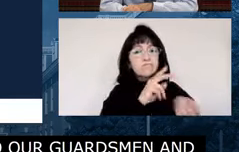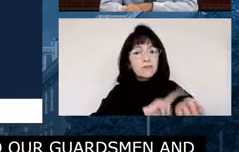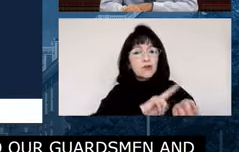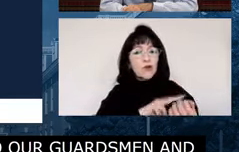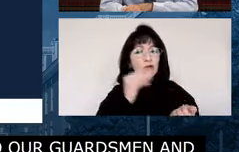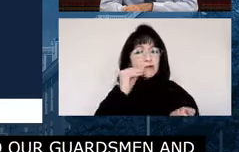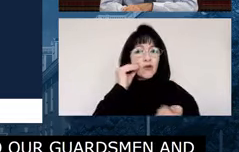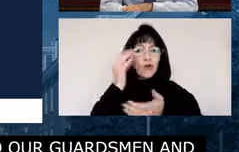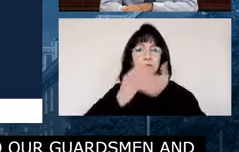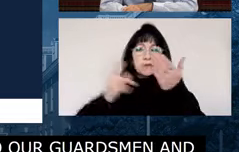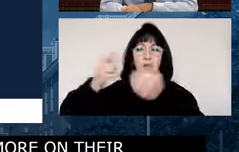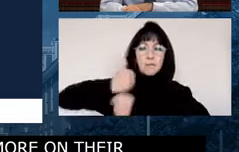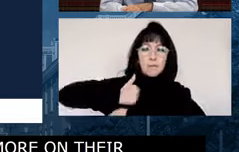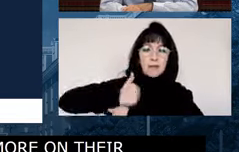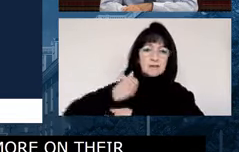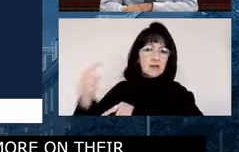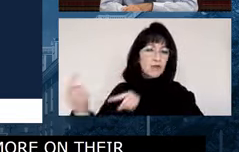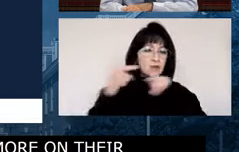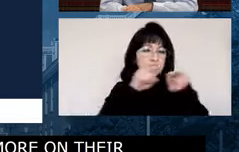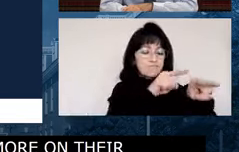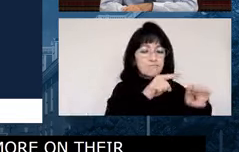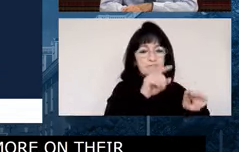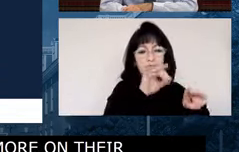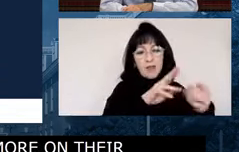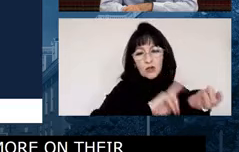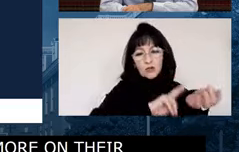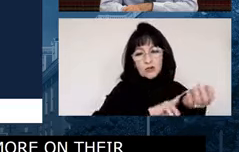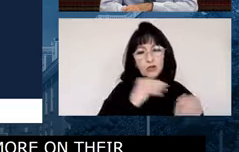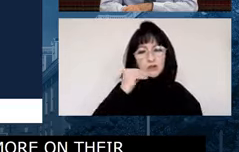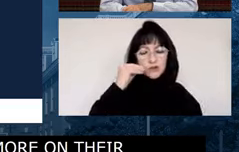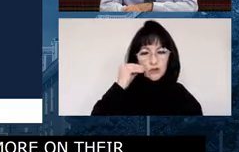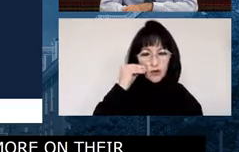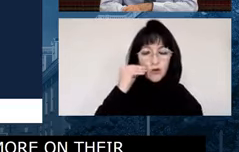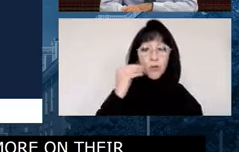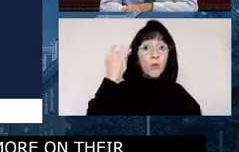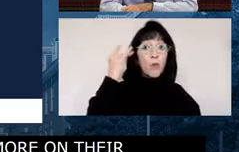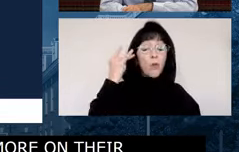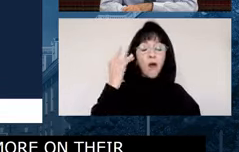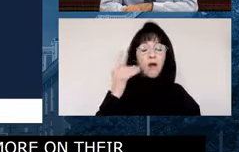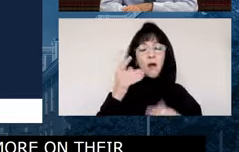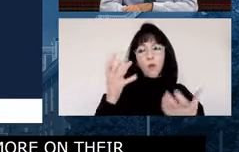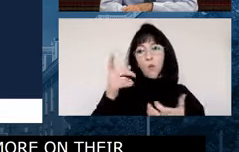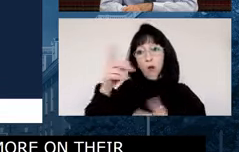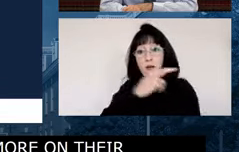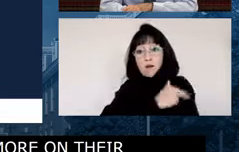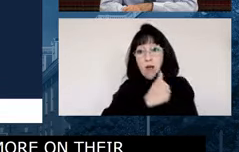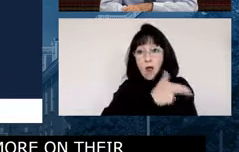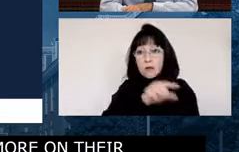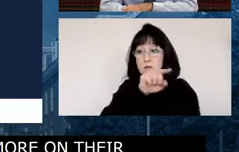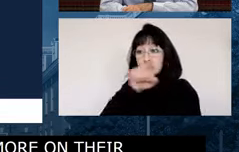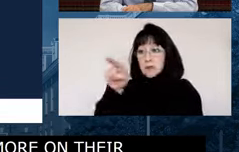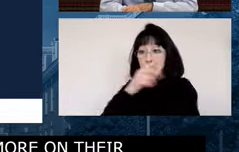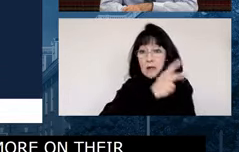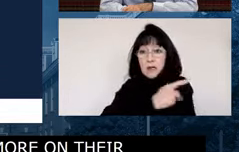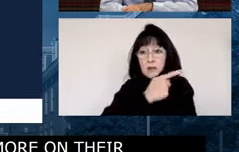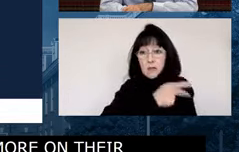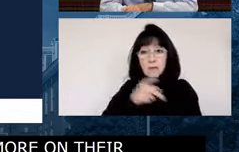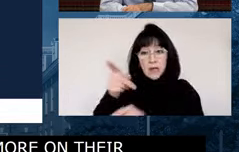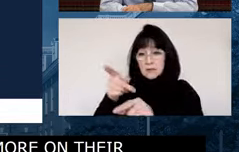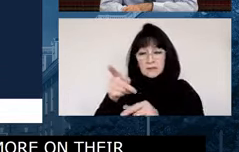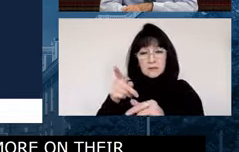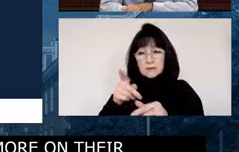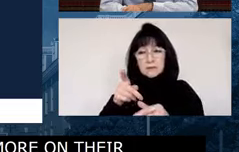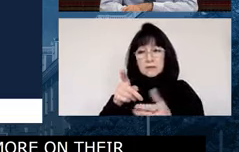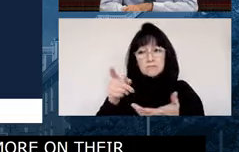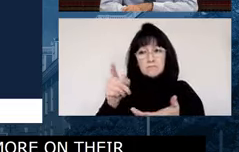hands there so that the hospitals can discharge patients and provide space for